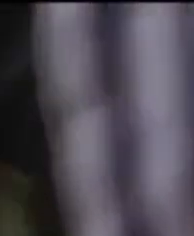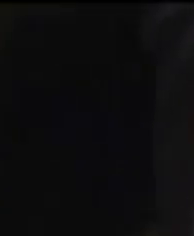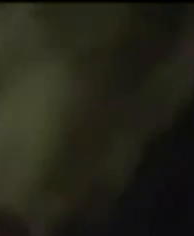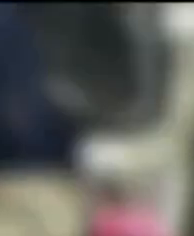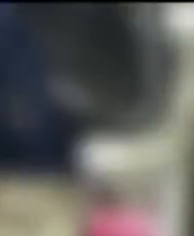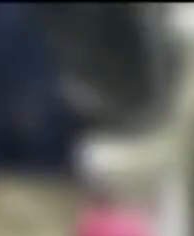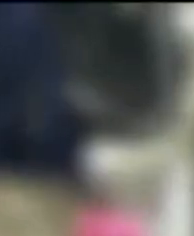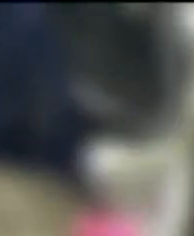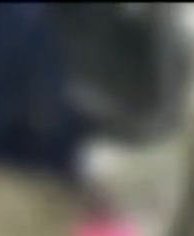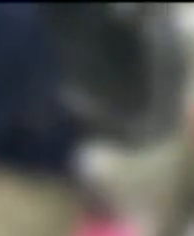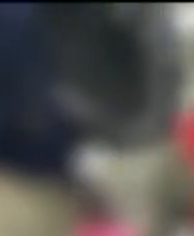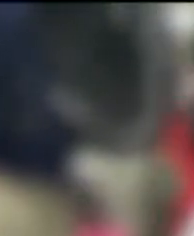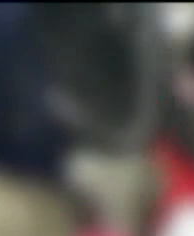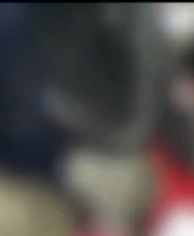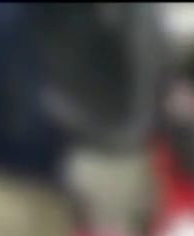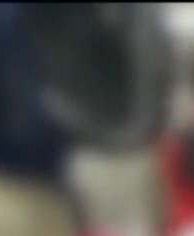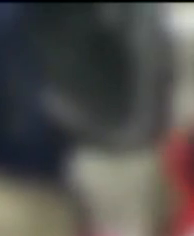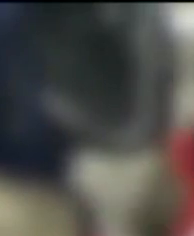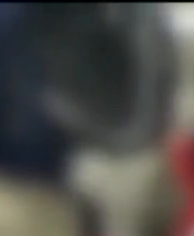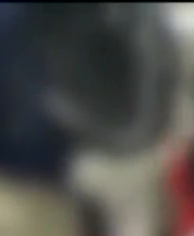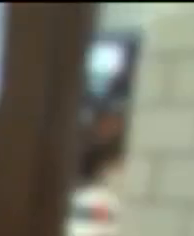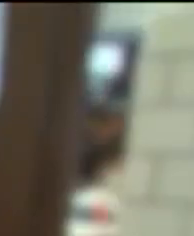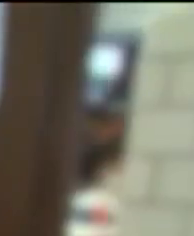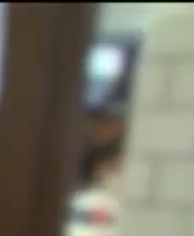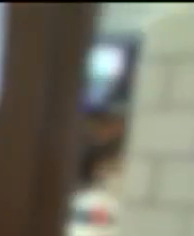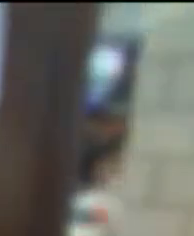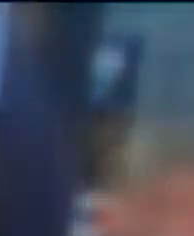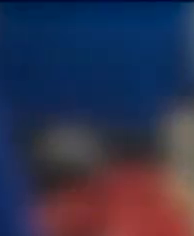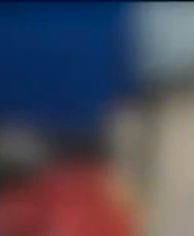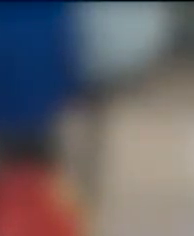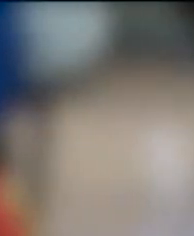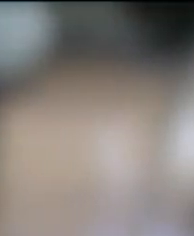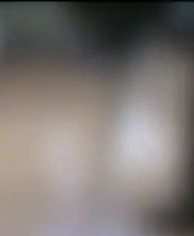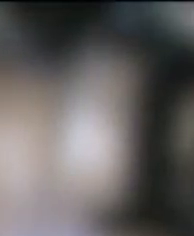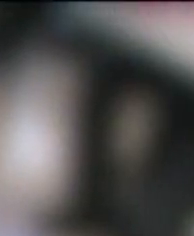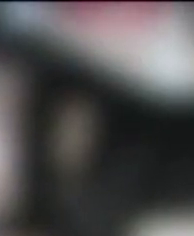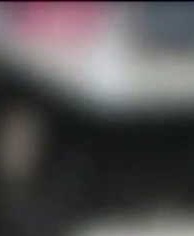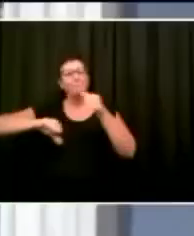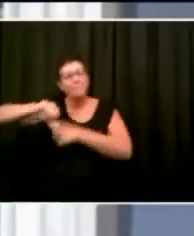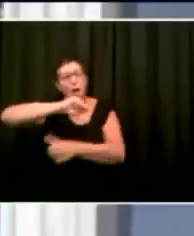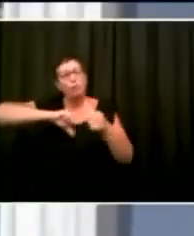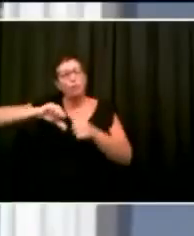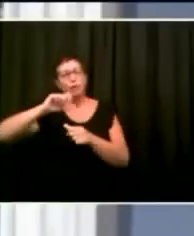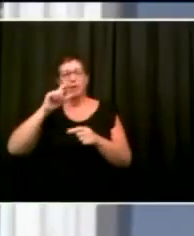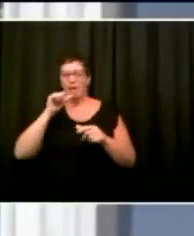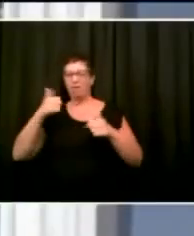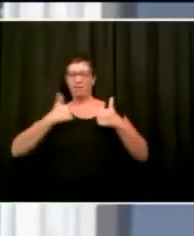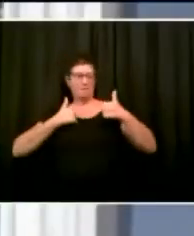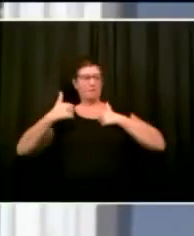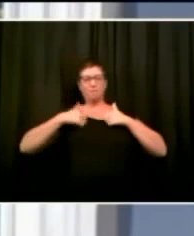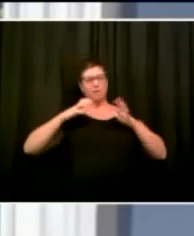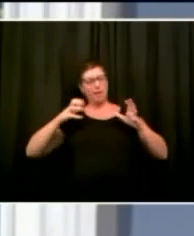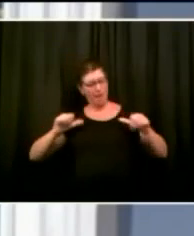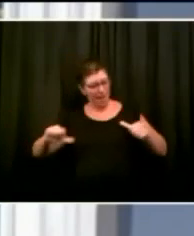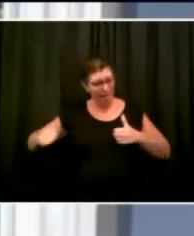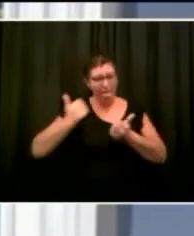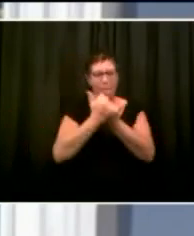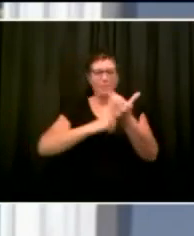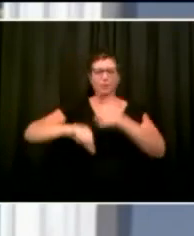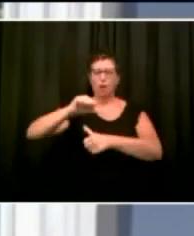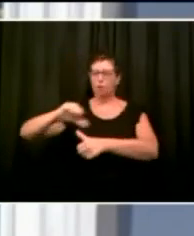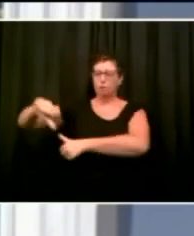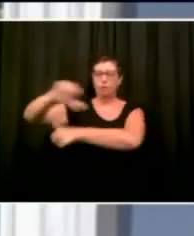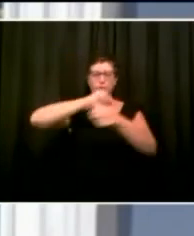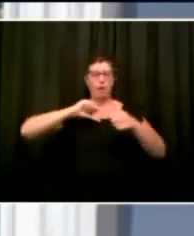winter gear. The city suggests PTAs with bigger bank accounts help those with less money. If a PTA has done their fundraising and they've